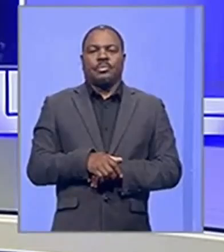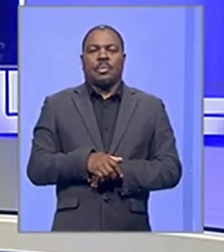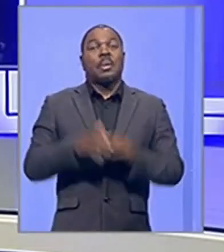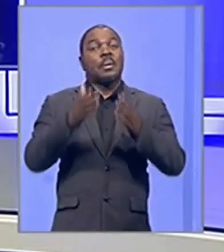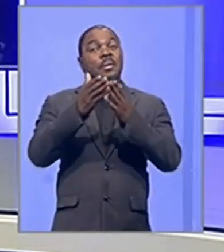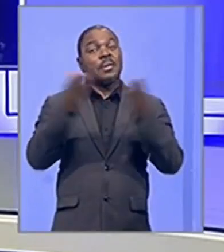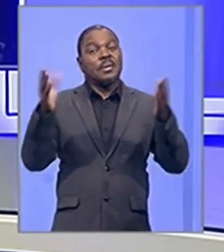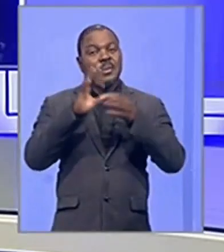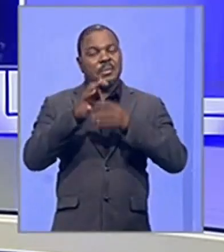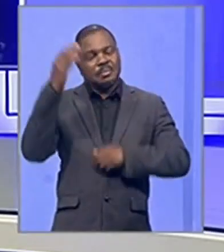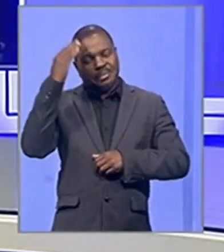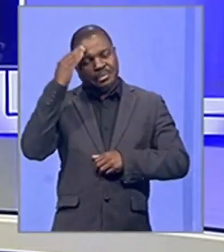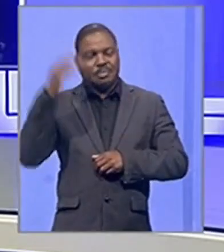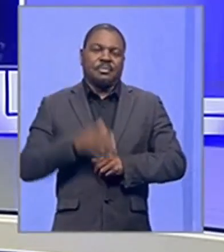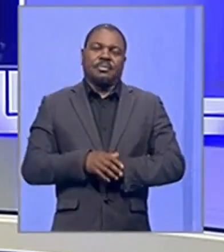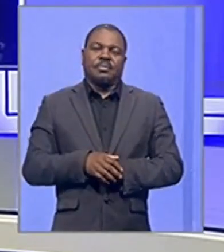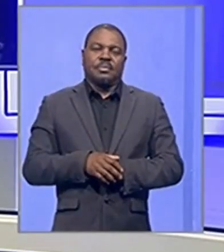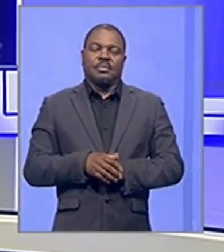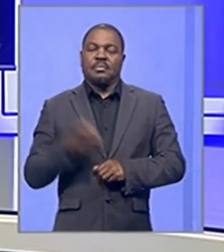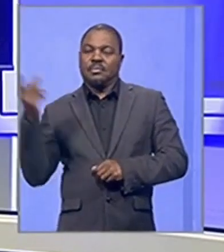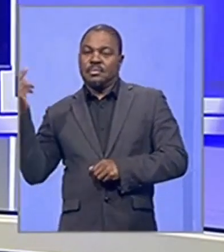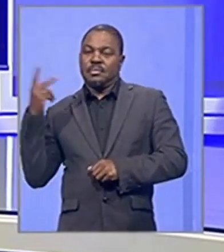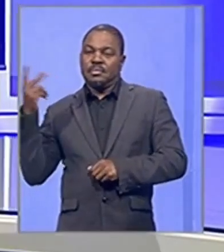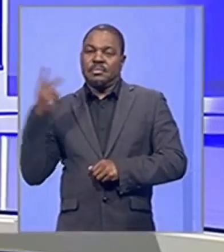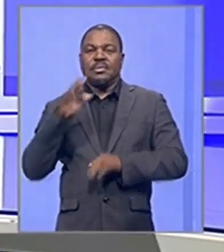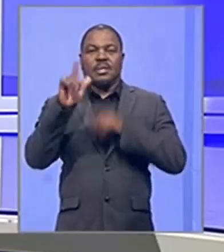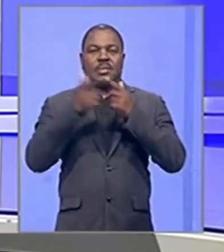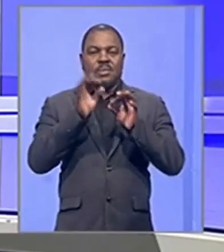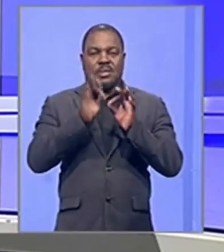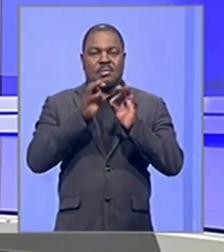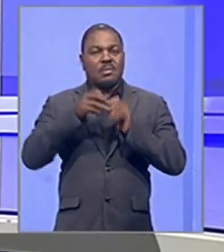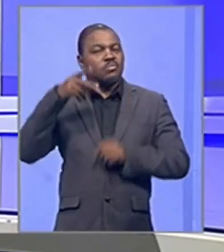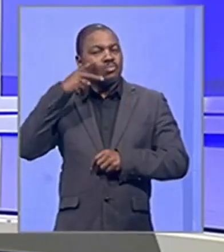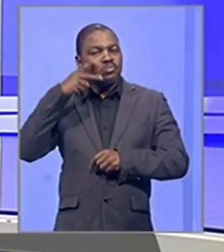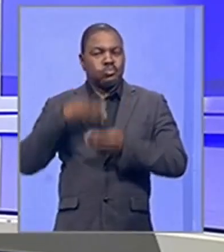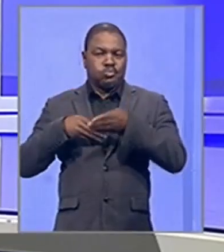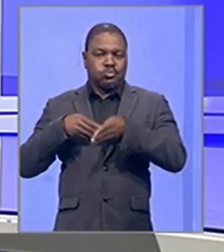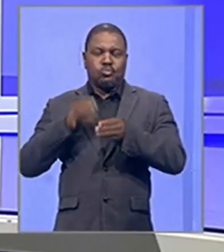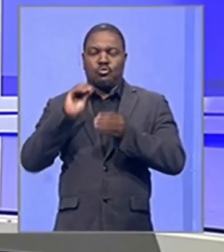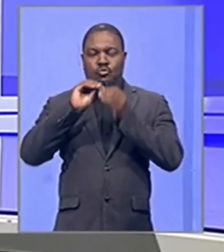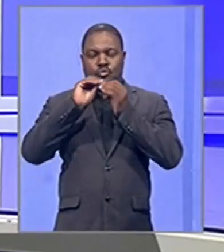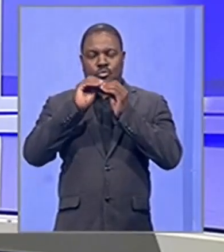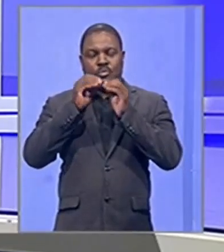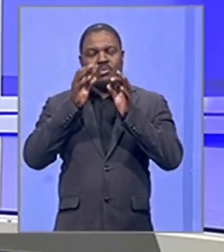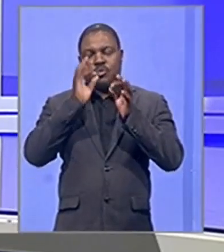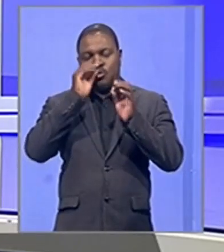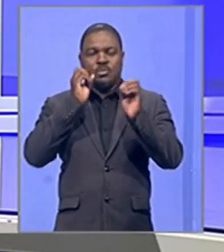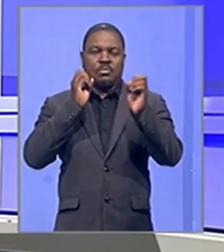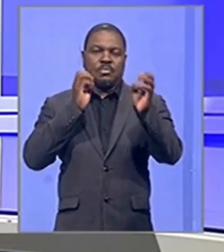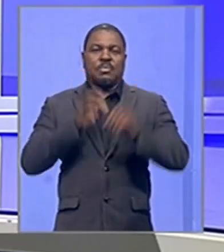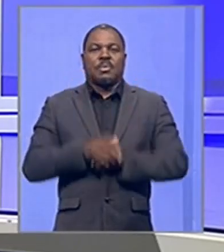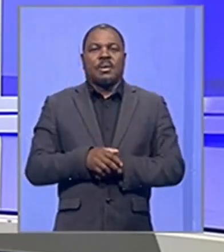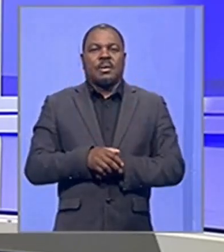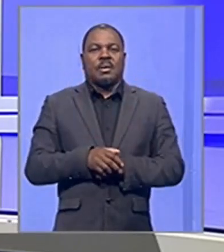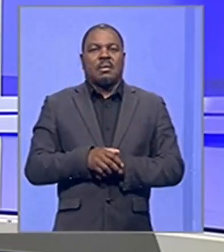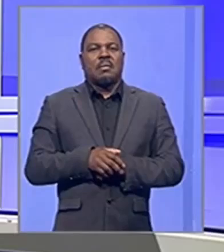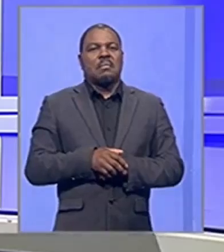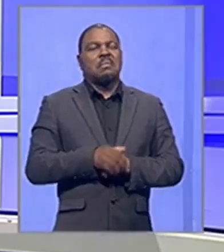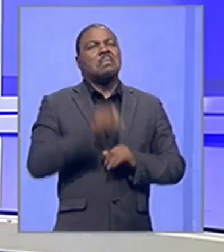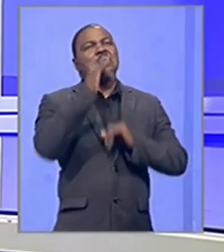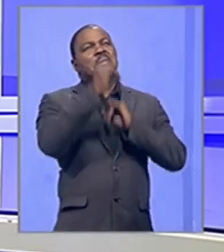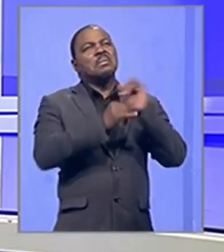Batho besho thobela ke na le mošomi mmogo wa polelo ya diatla Augustine Letlalo. Bahlomphegi